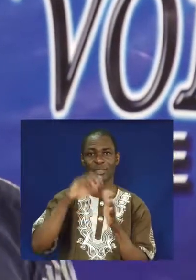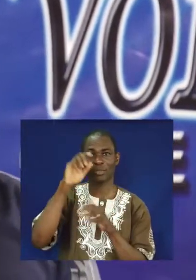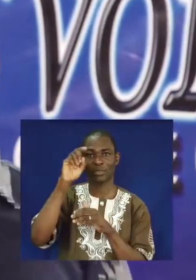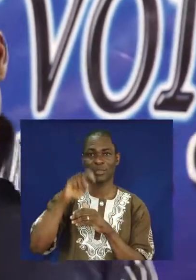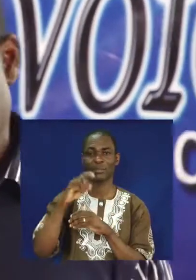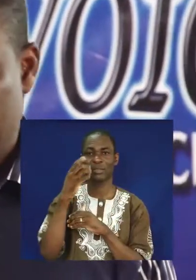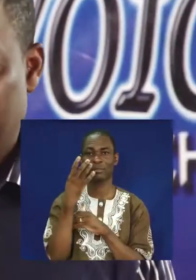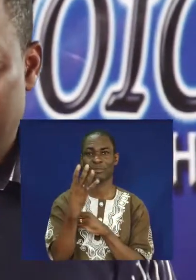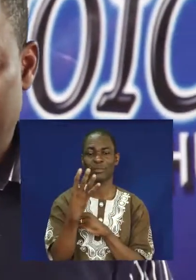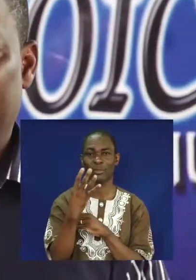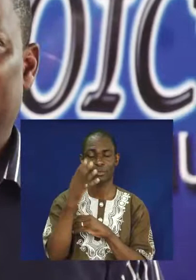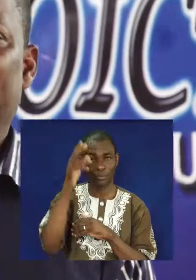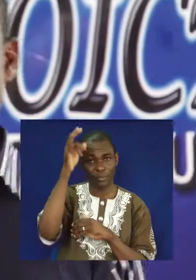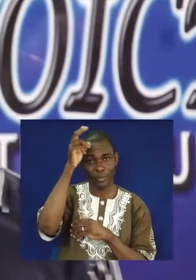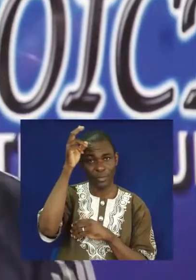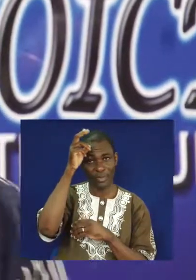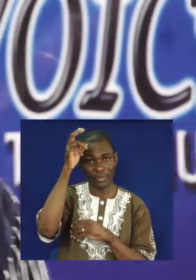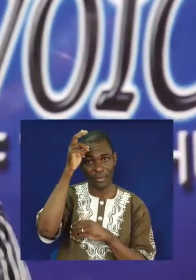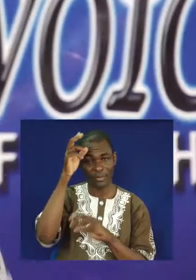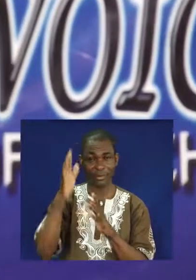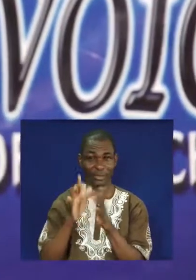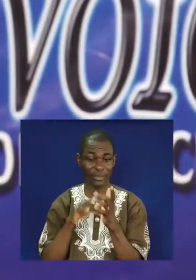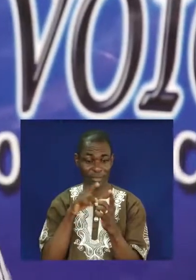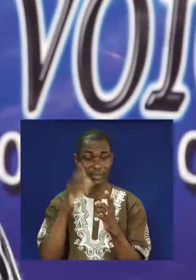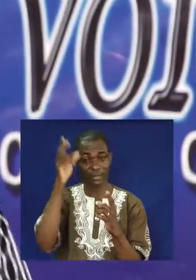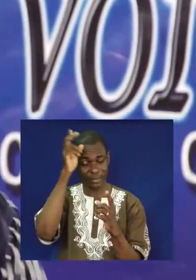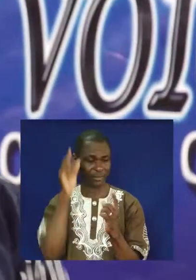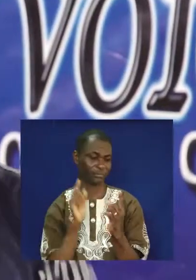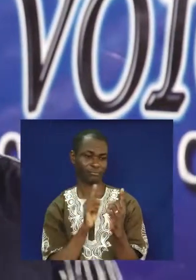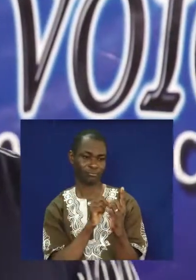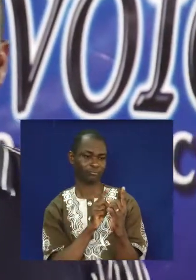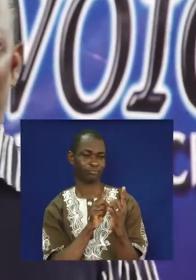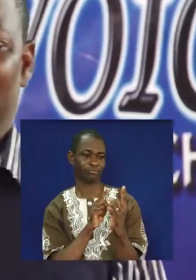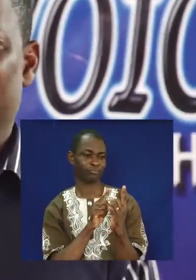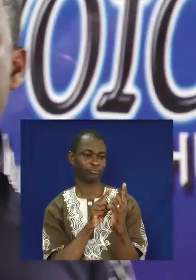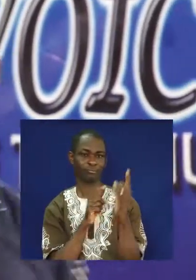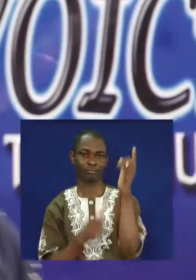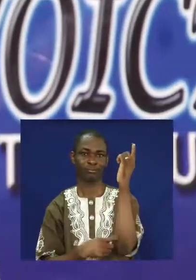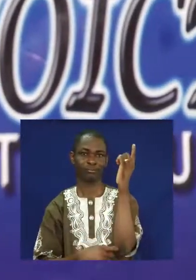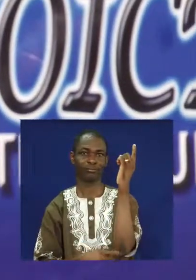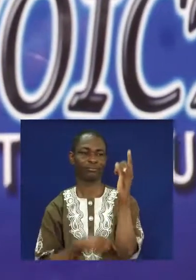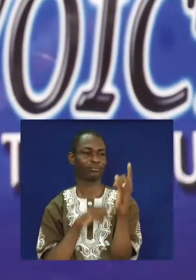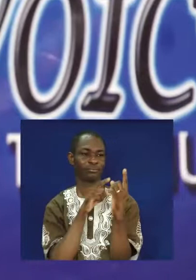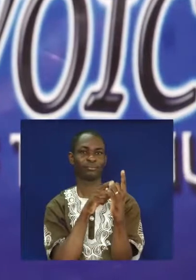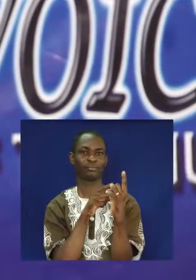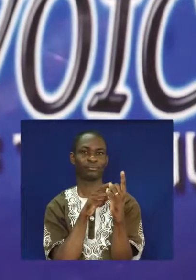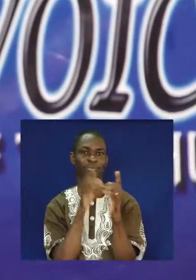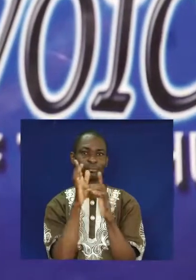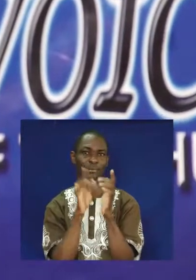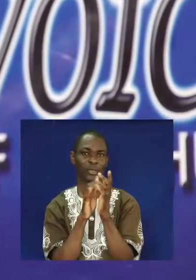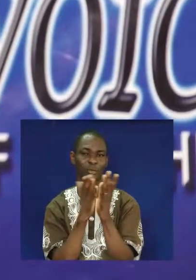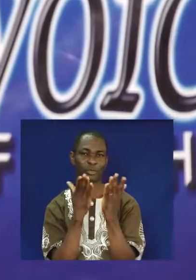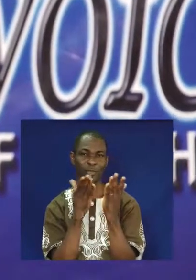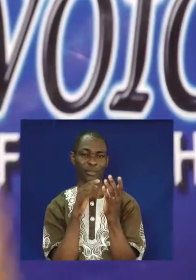waka chere Yesu Kristo ne say eh say wo say wo ye nyankopon ba dia ene abubai aegu hwe